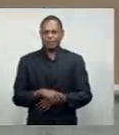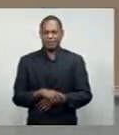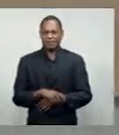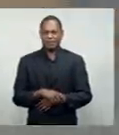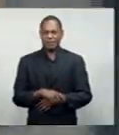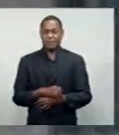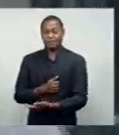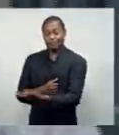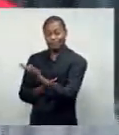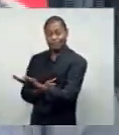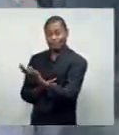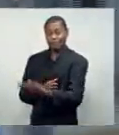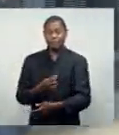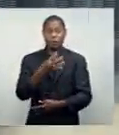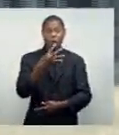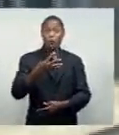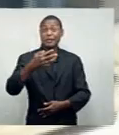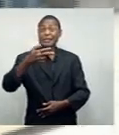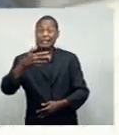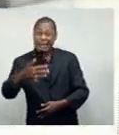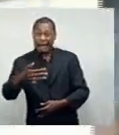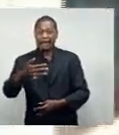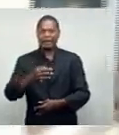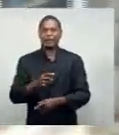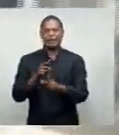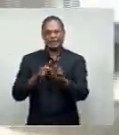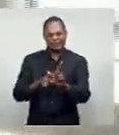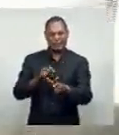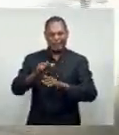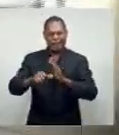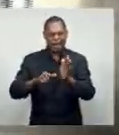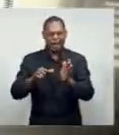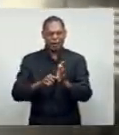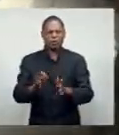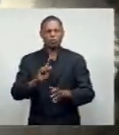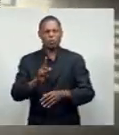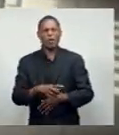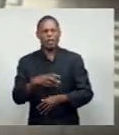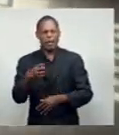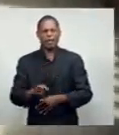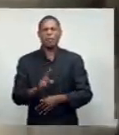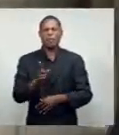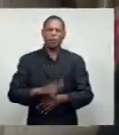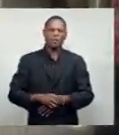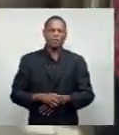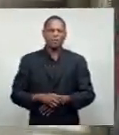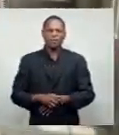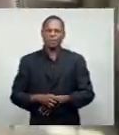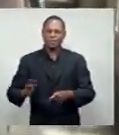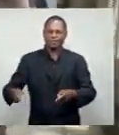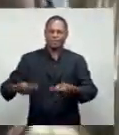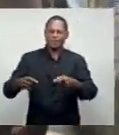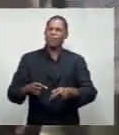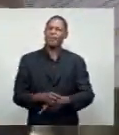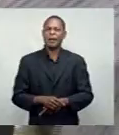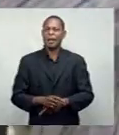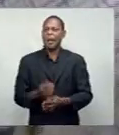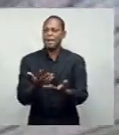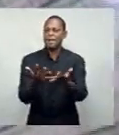The 49-year-old is charged with 5 counts of malicious acts contrary to Section 15A of the Public Order